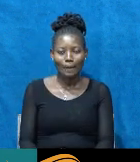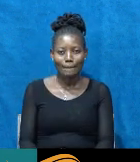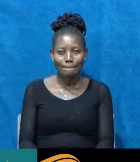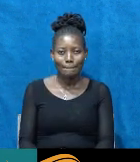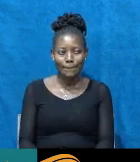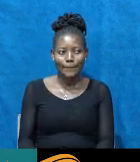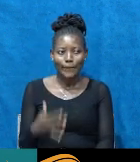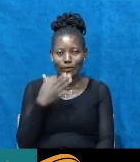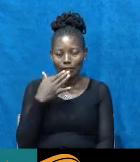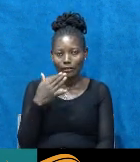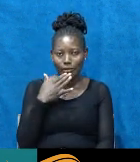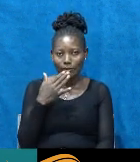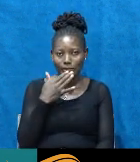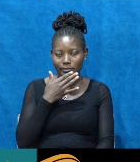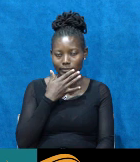Thank you.